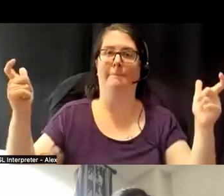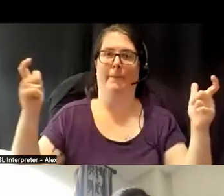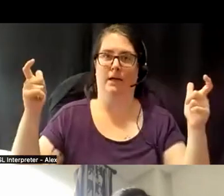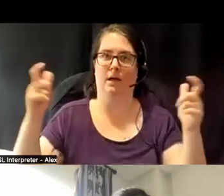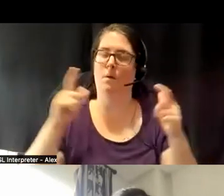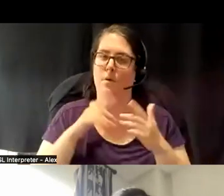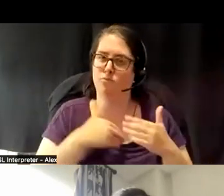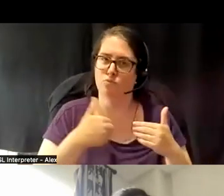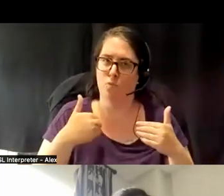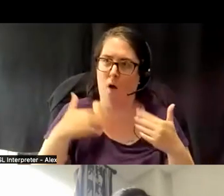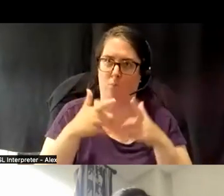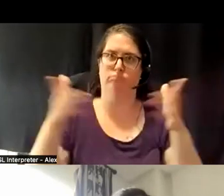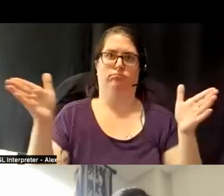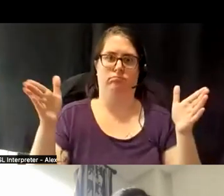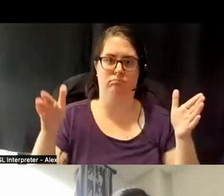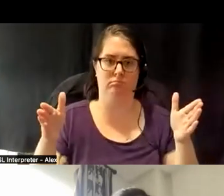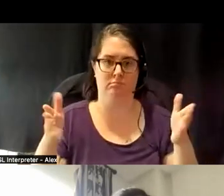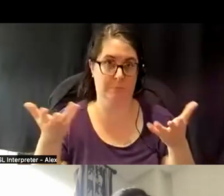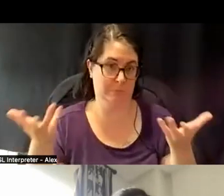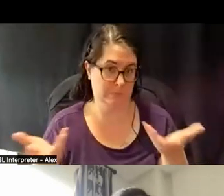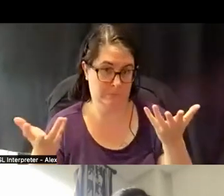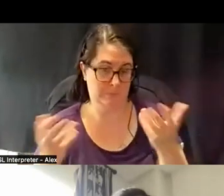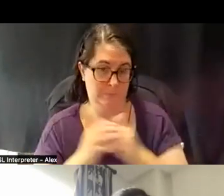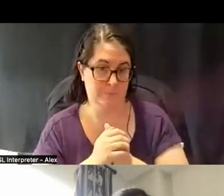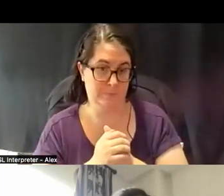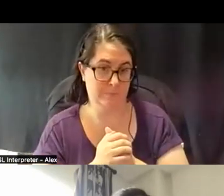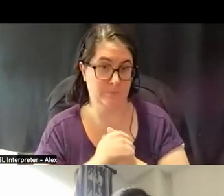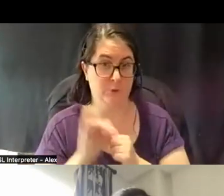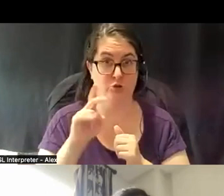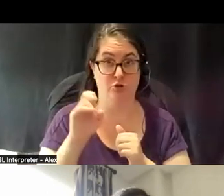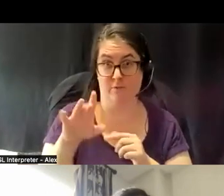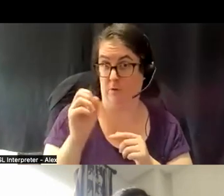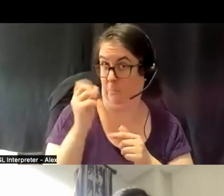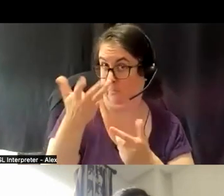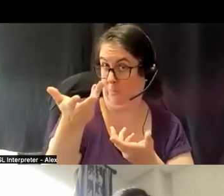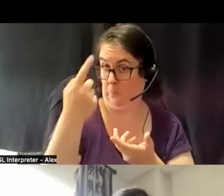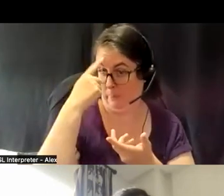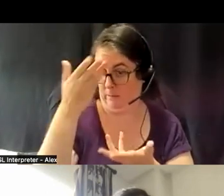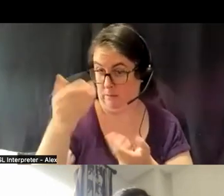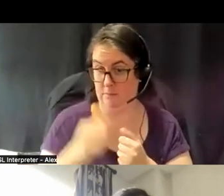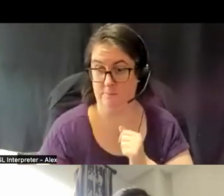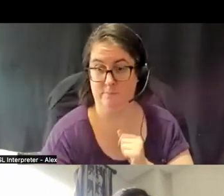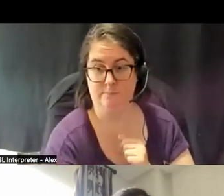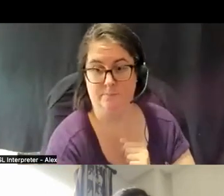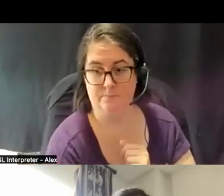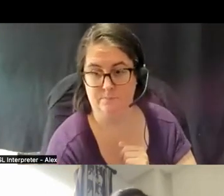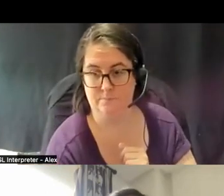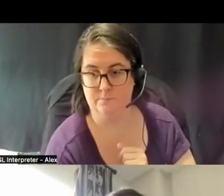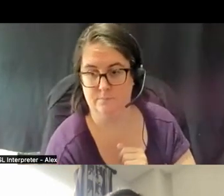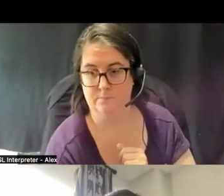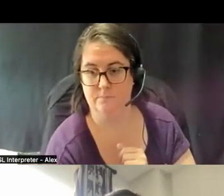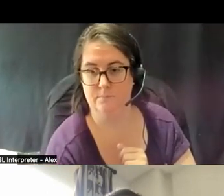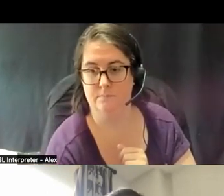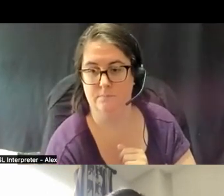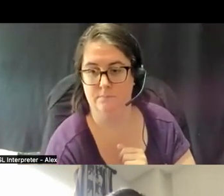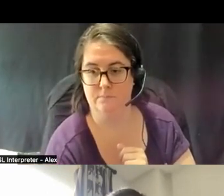about Toronto in this case. And maybe Jennifer, I can just throw that right back to you. Like, considering this is something you think about, like,